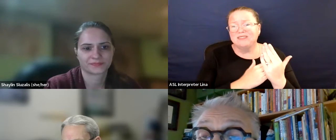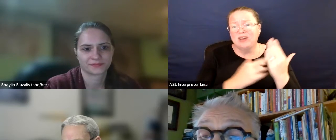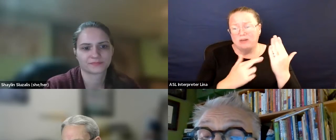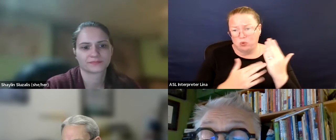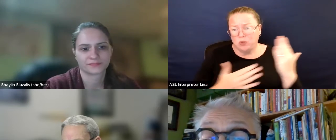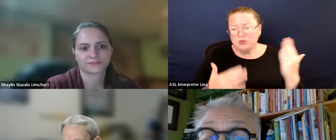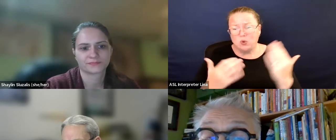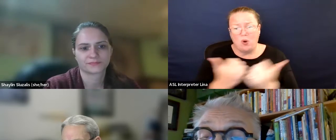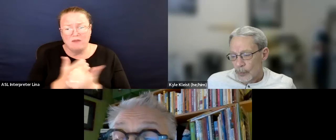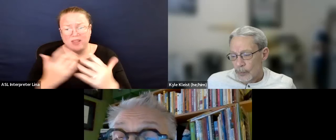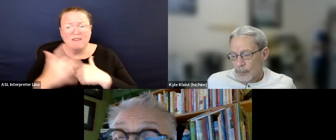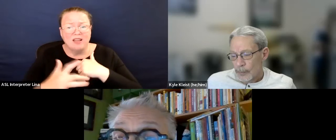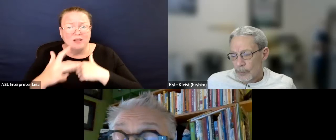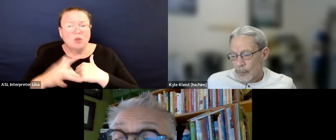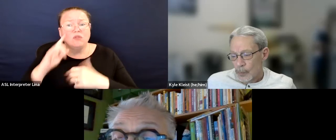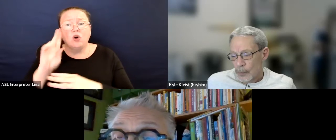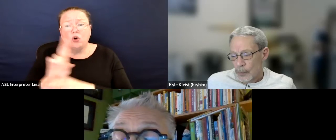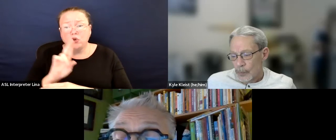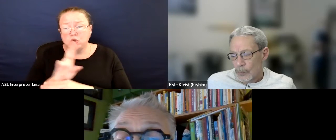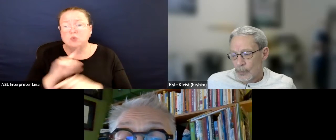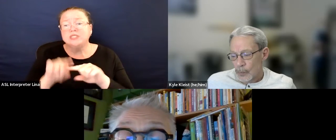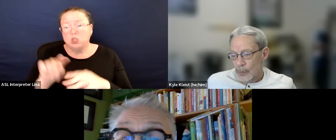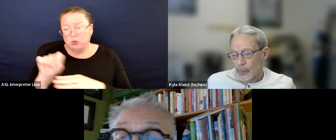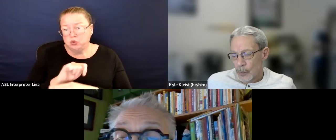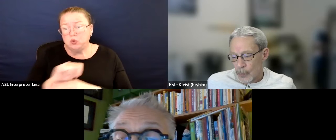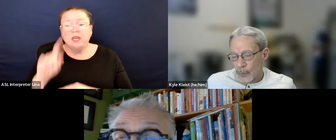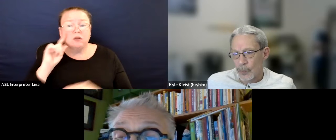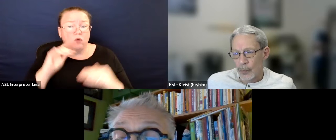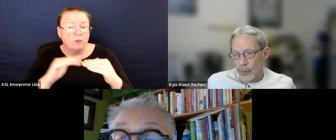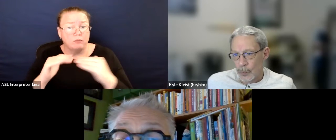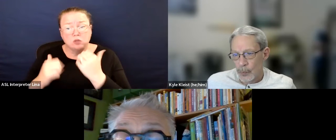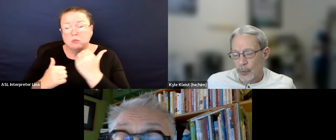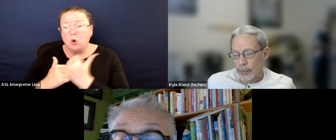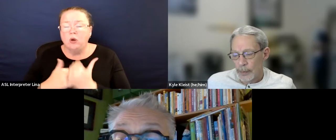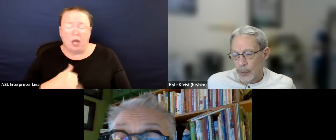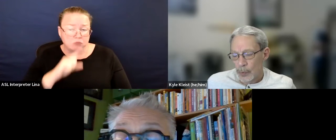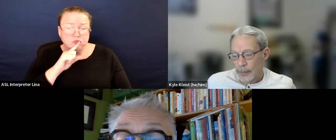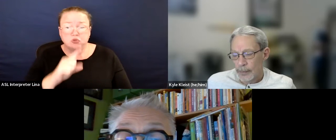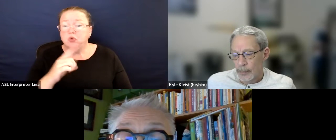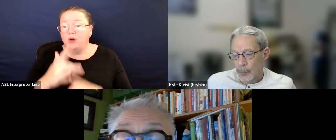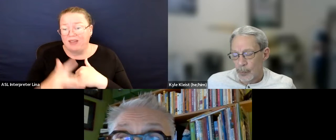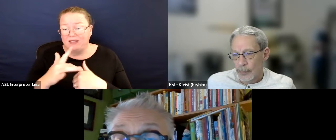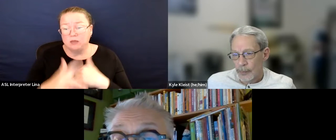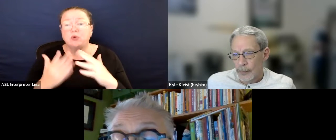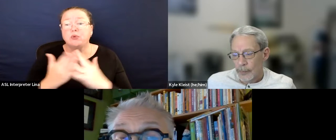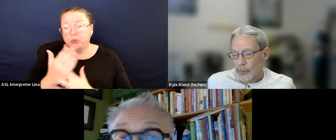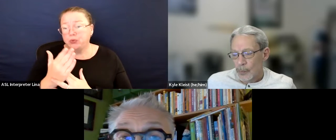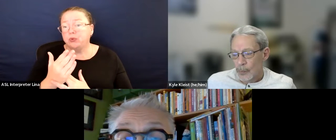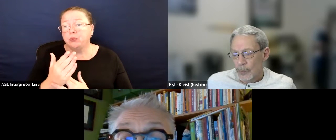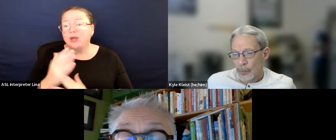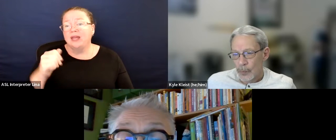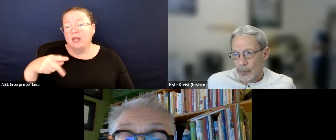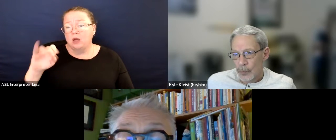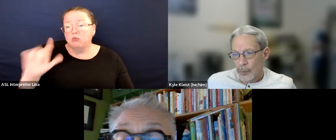resources for use when training for peer support. I'm sure those are available through the